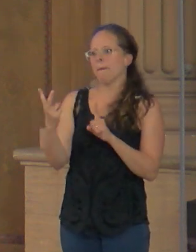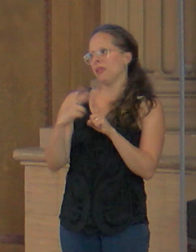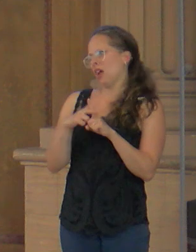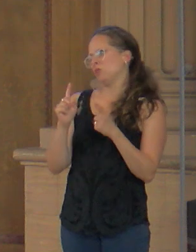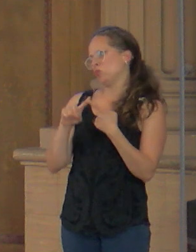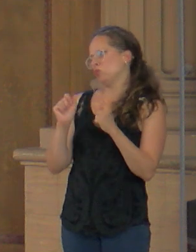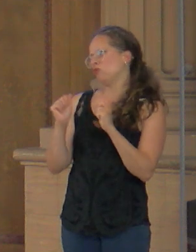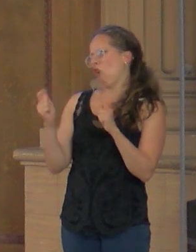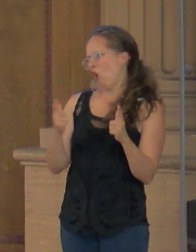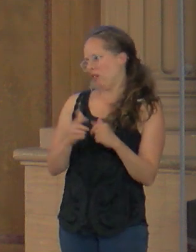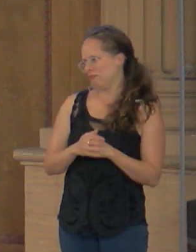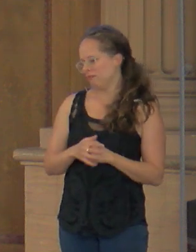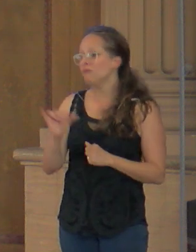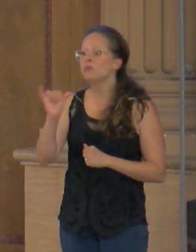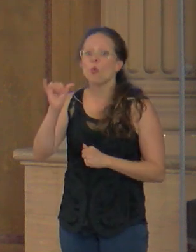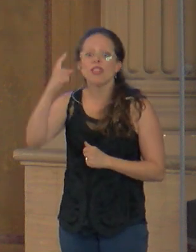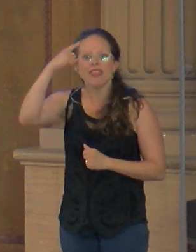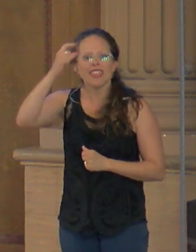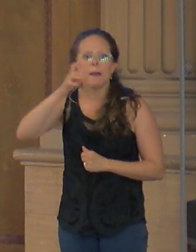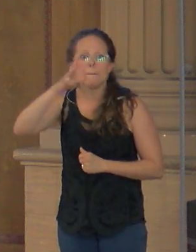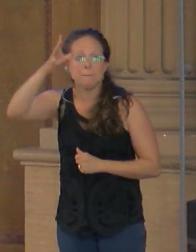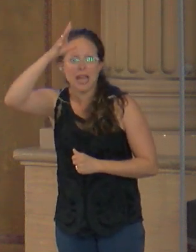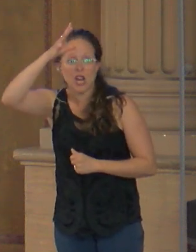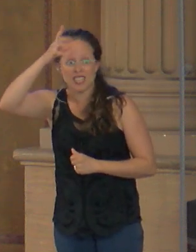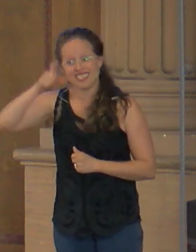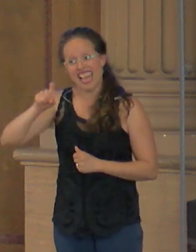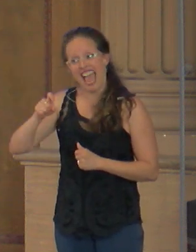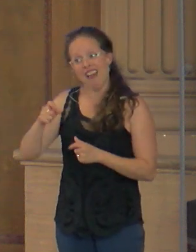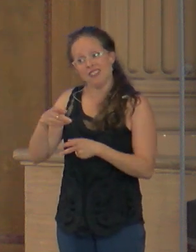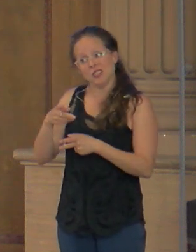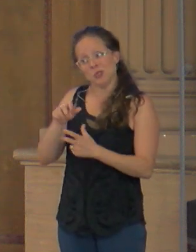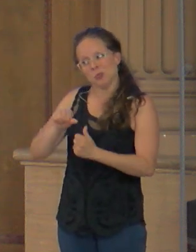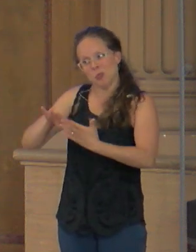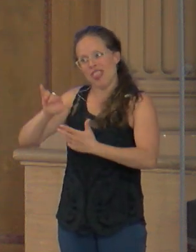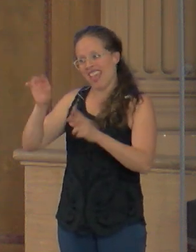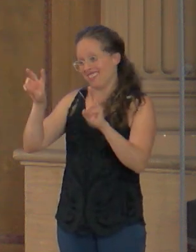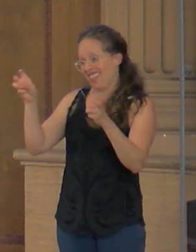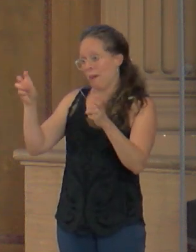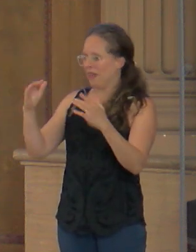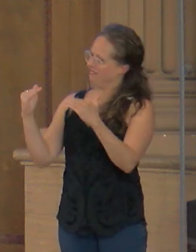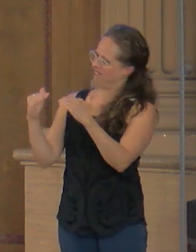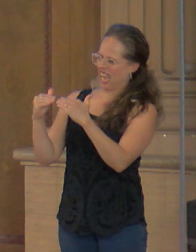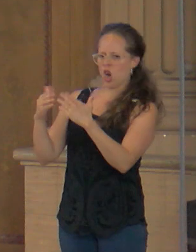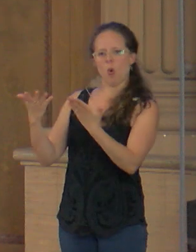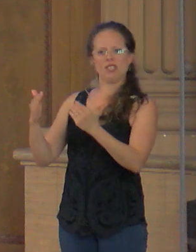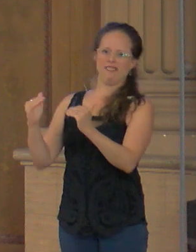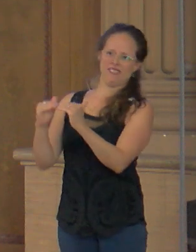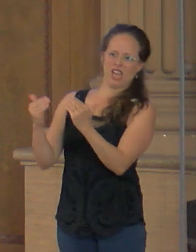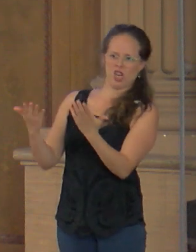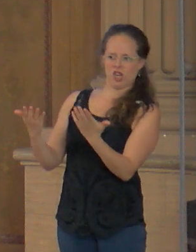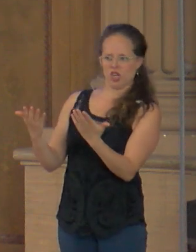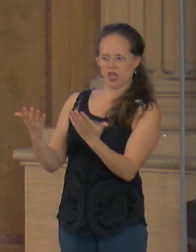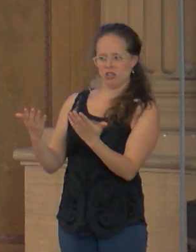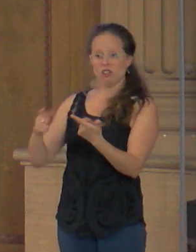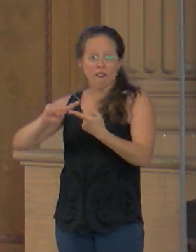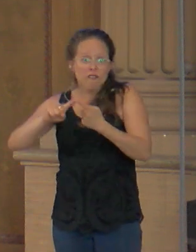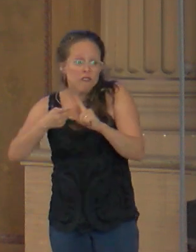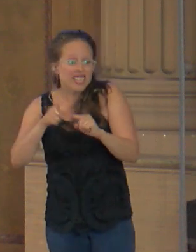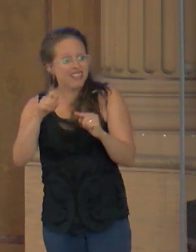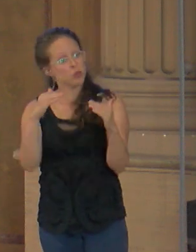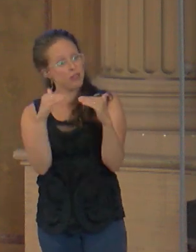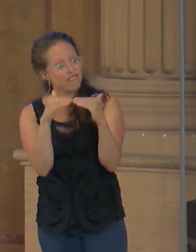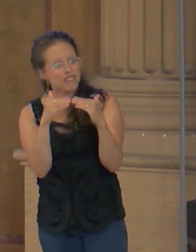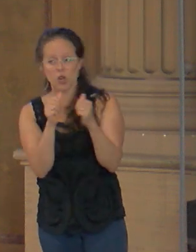often have to try to mete out justice and fairness with their children. I mean, friends have to be fair with each